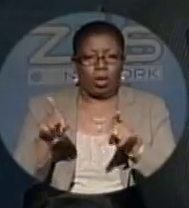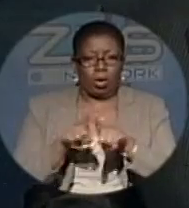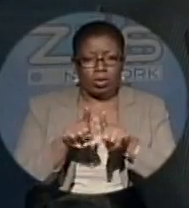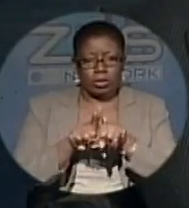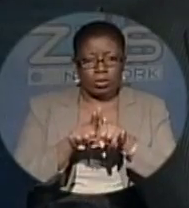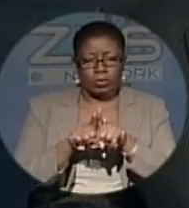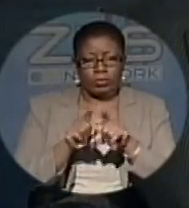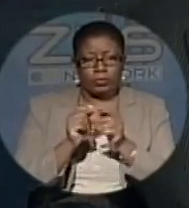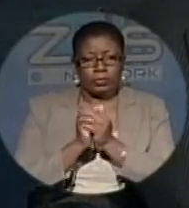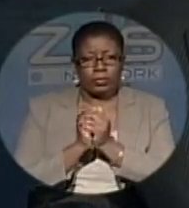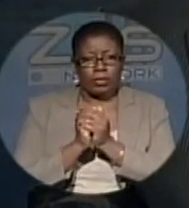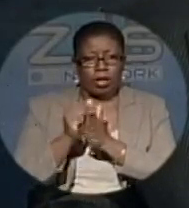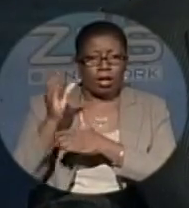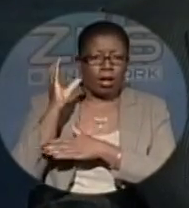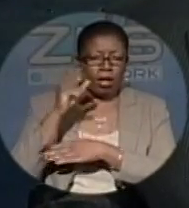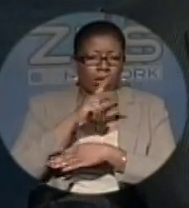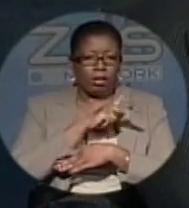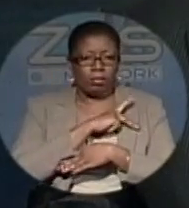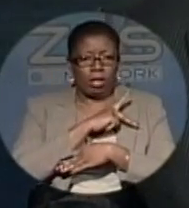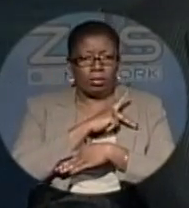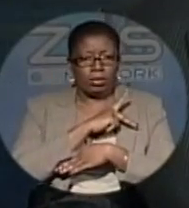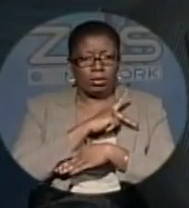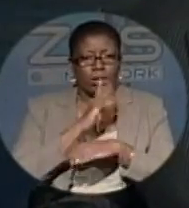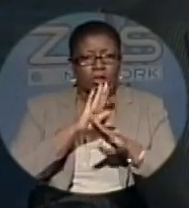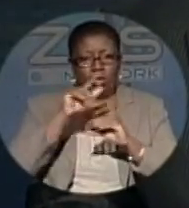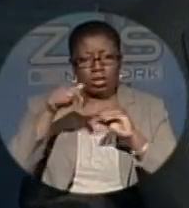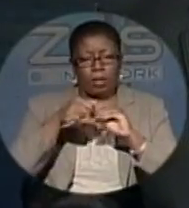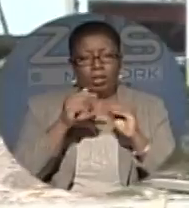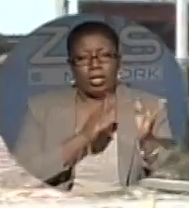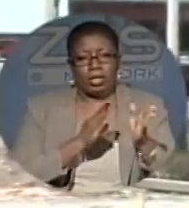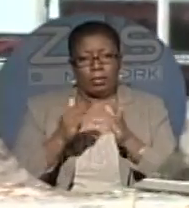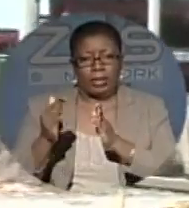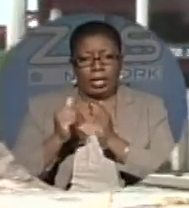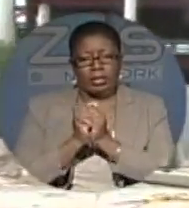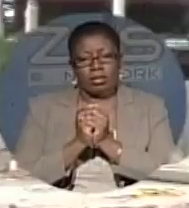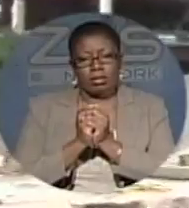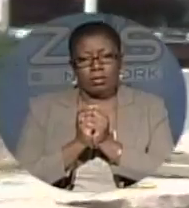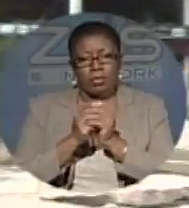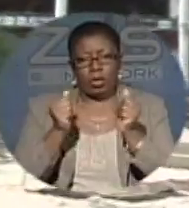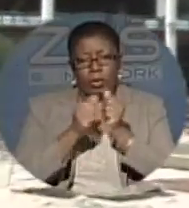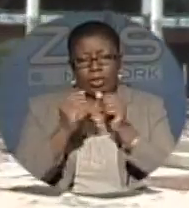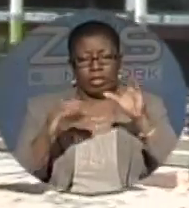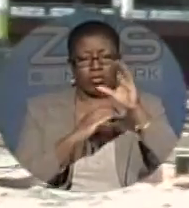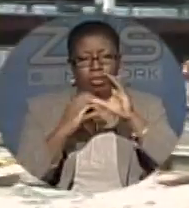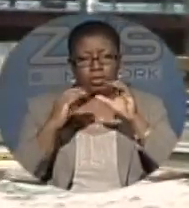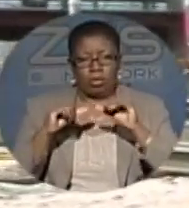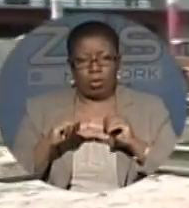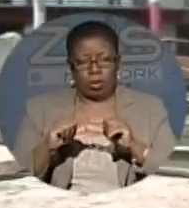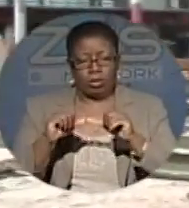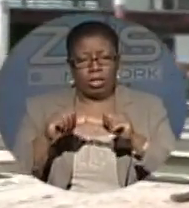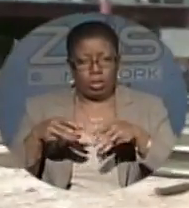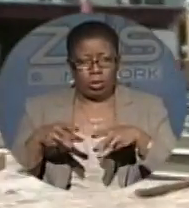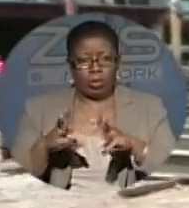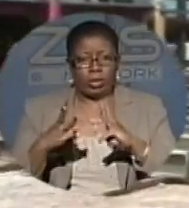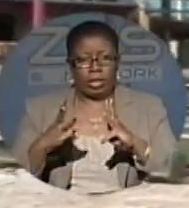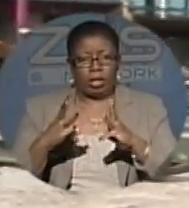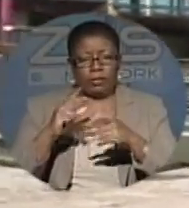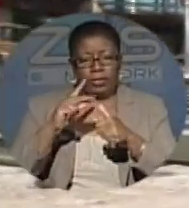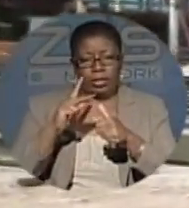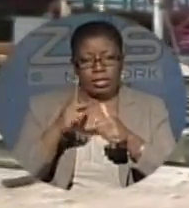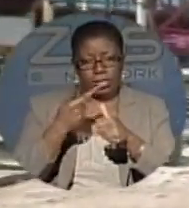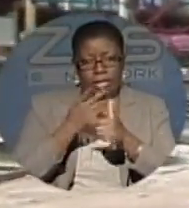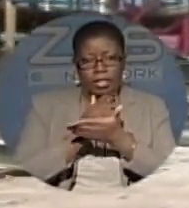competitors. Carla Palmer reports on one of those plans. With construction well underway on the second phase of the